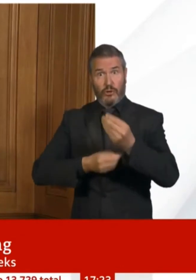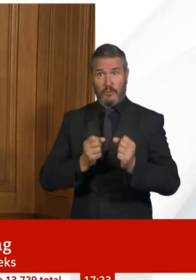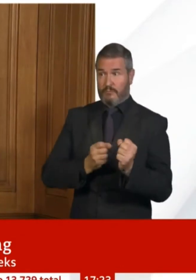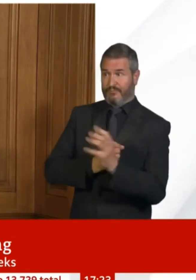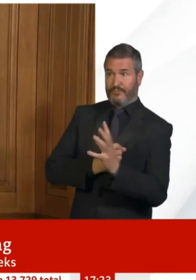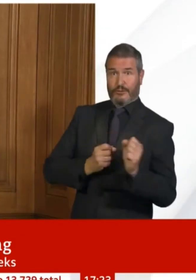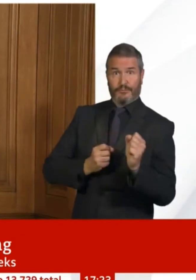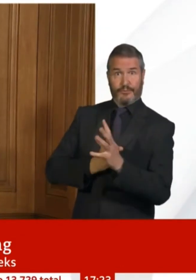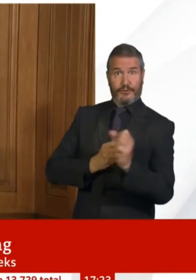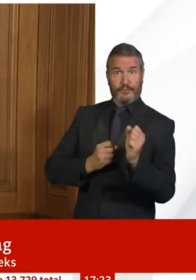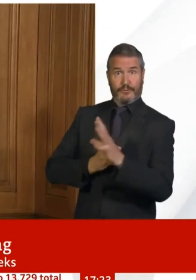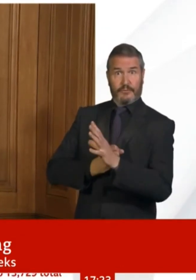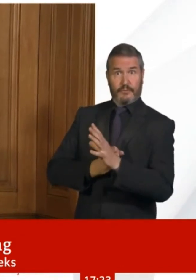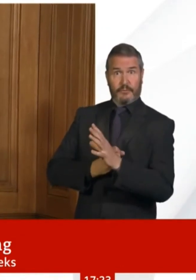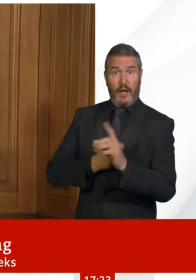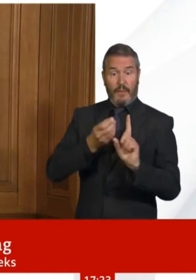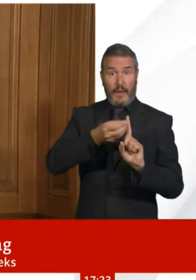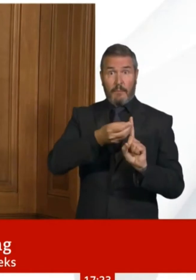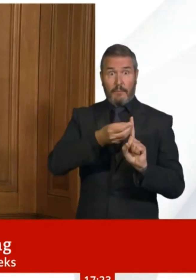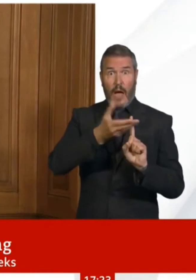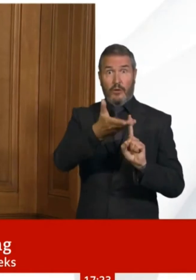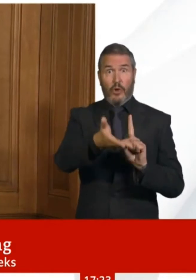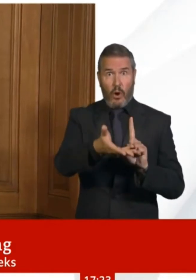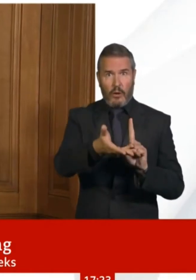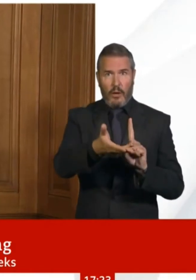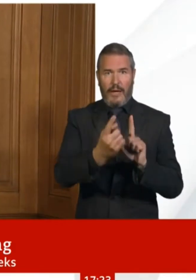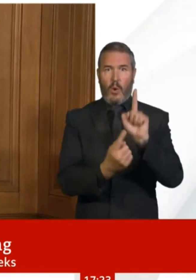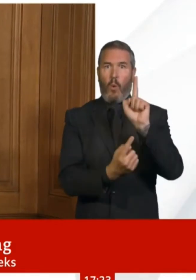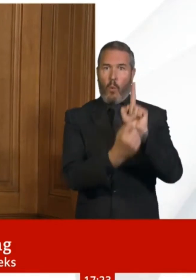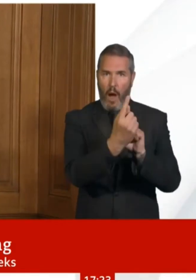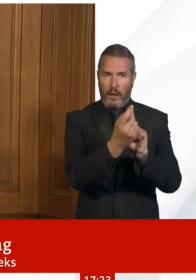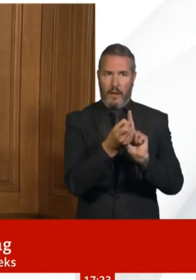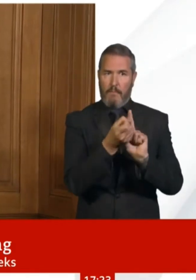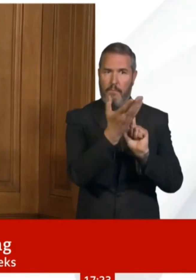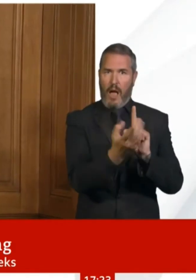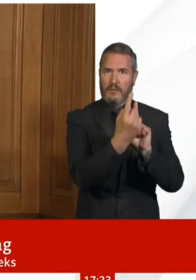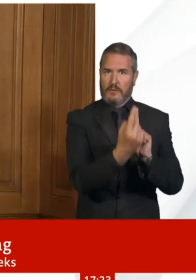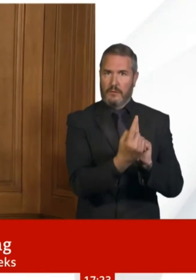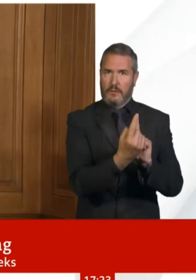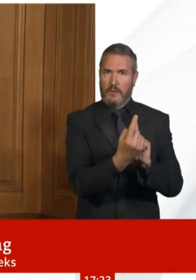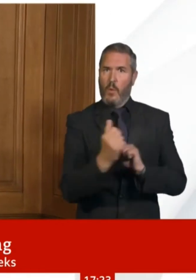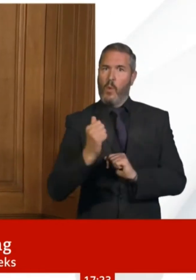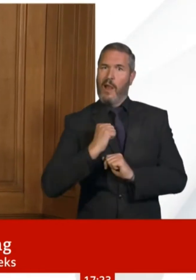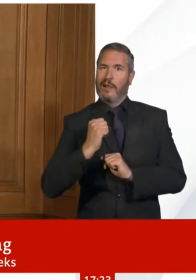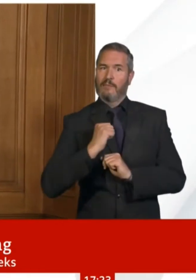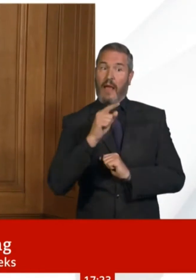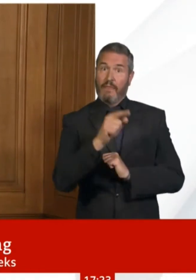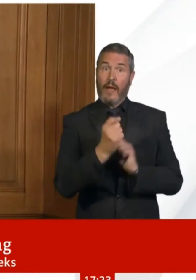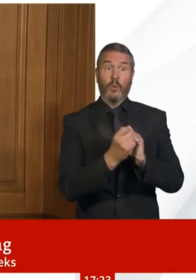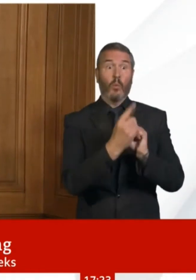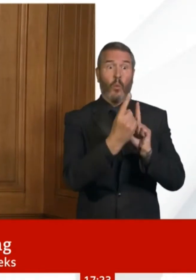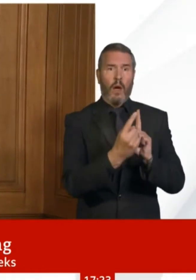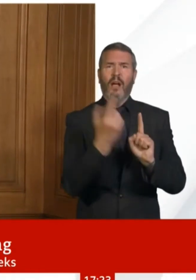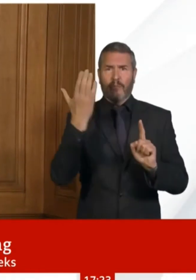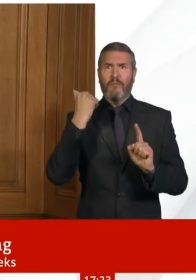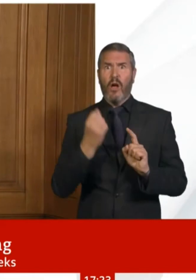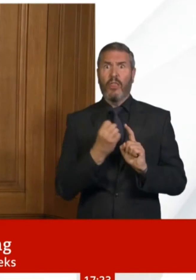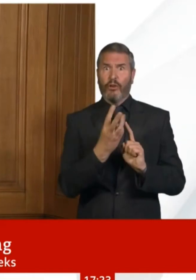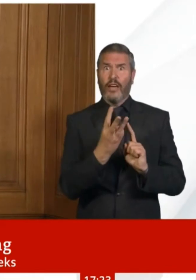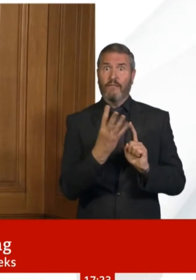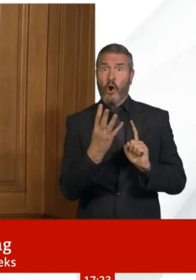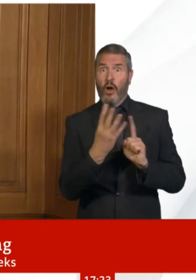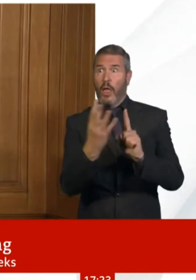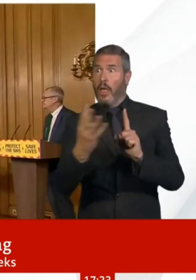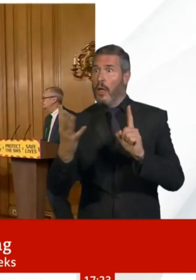that the R overall is below 1, and therefore we expect to see the slowing and the turn of the